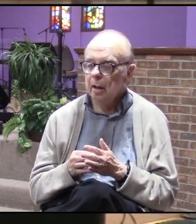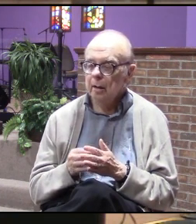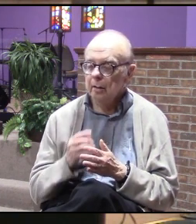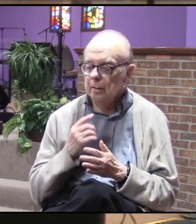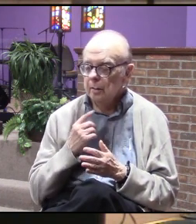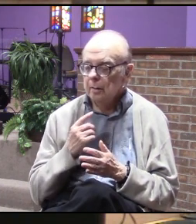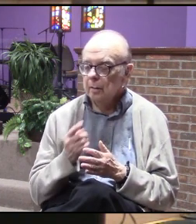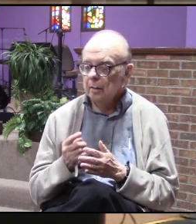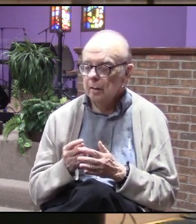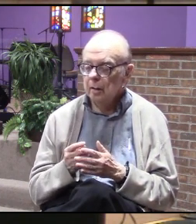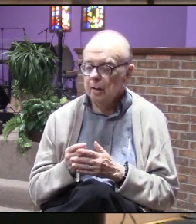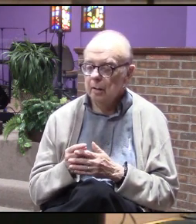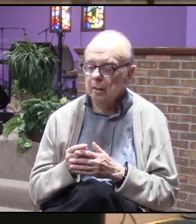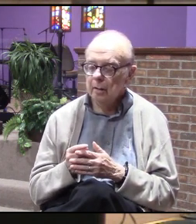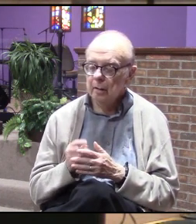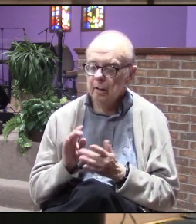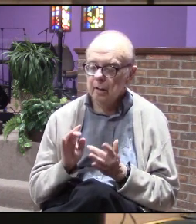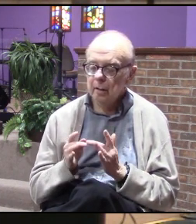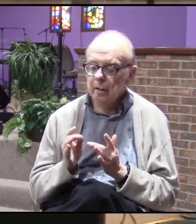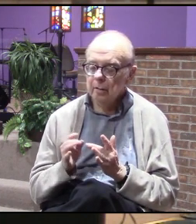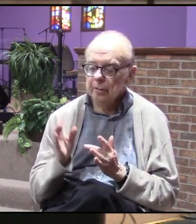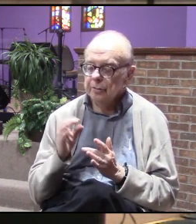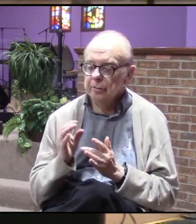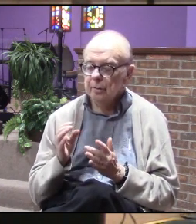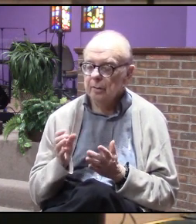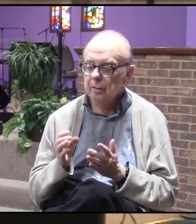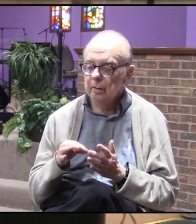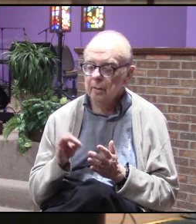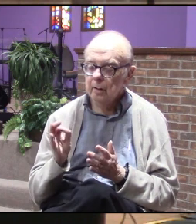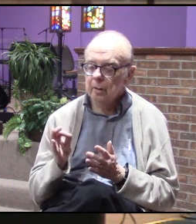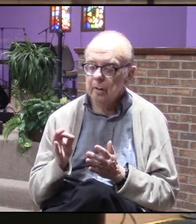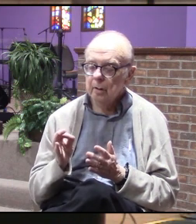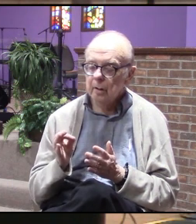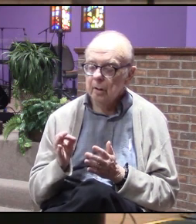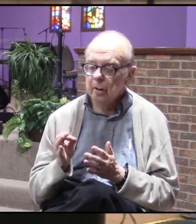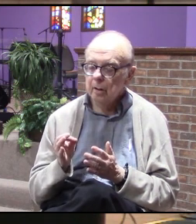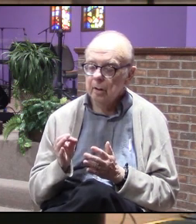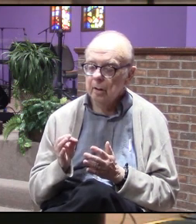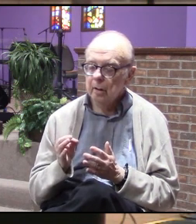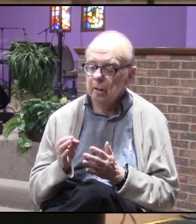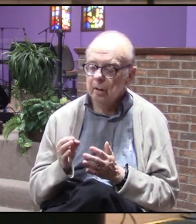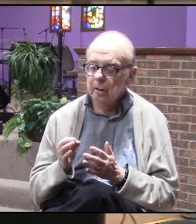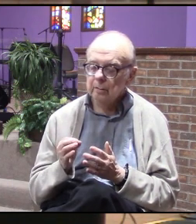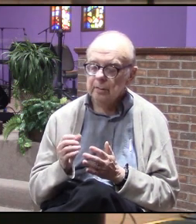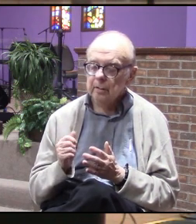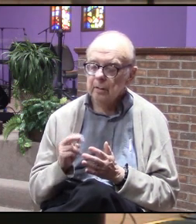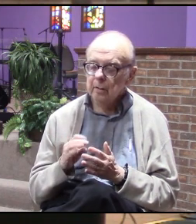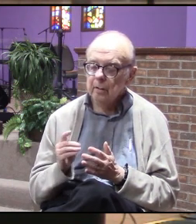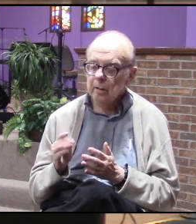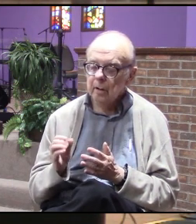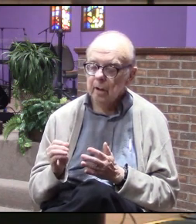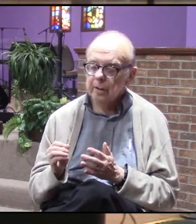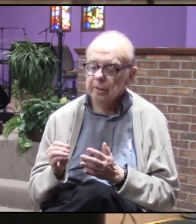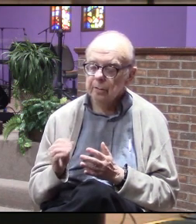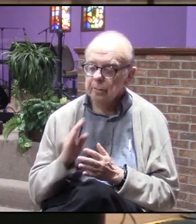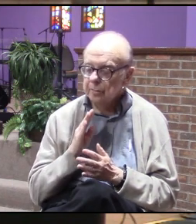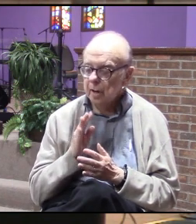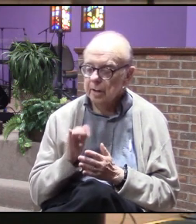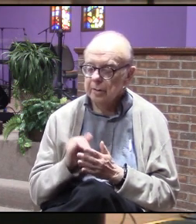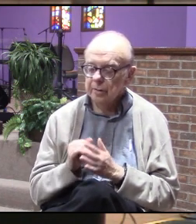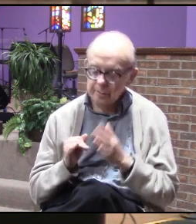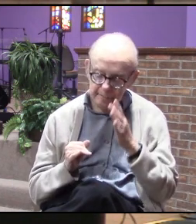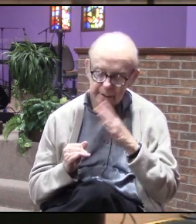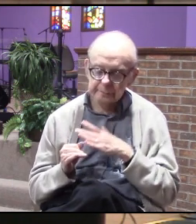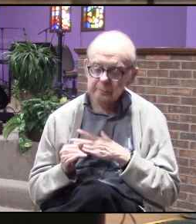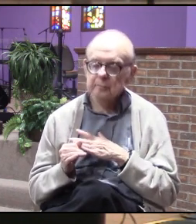actually go to the internet and search it, and you'll find the audio of the officer talking this thing